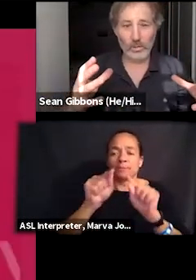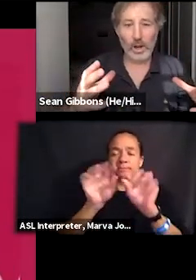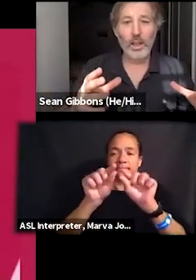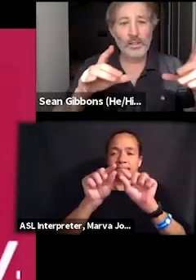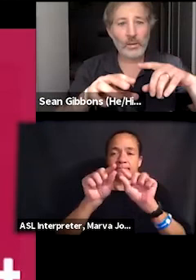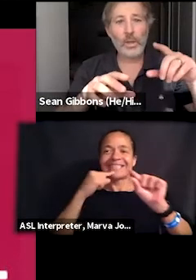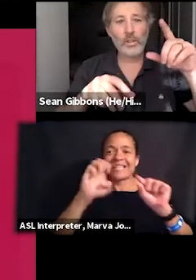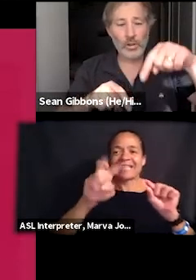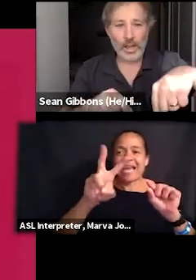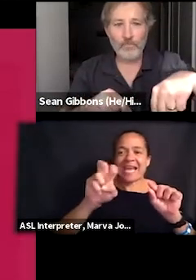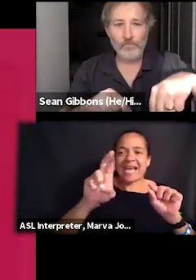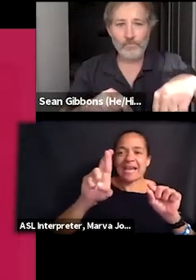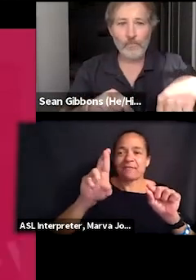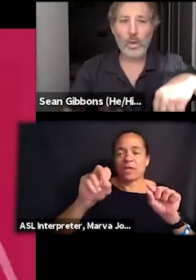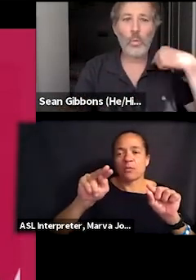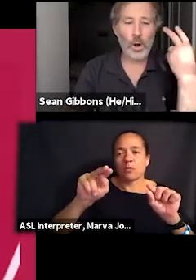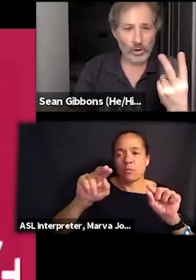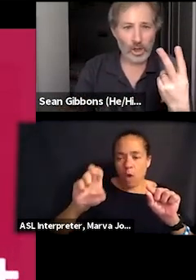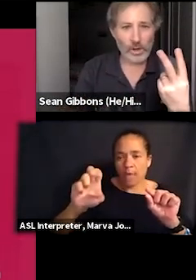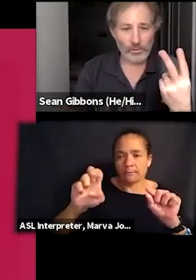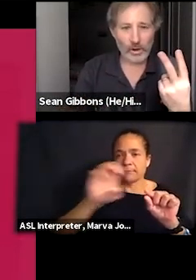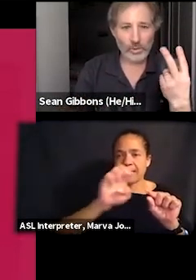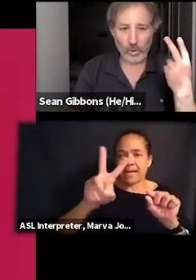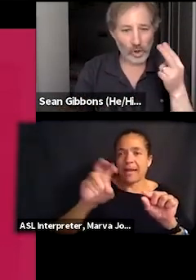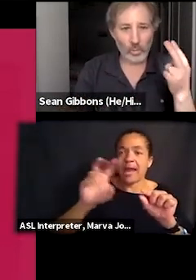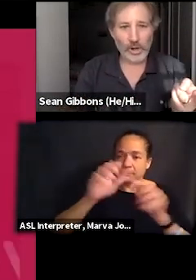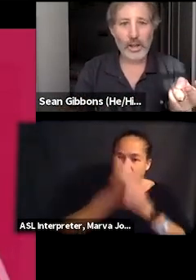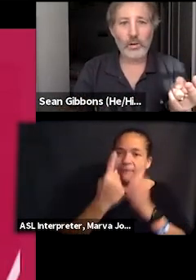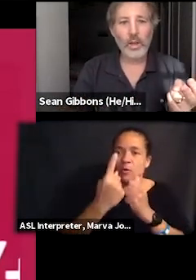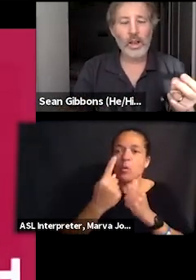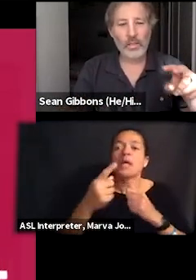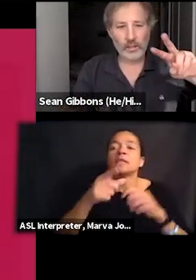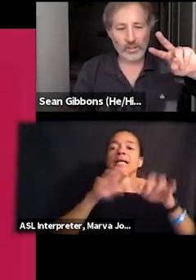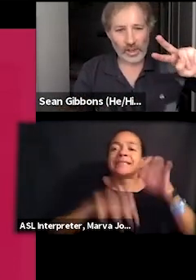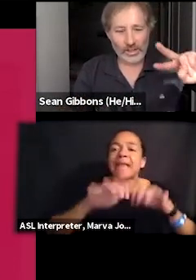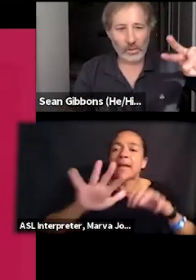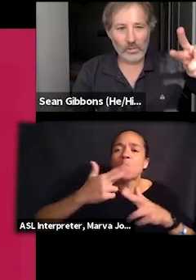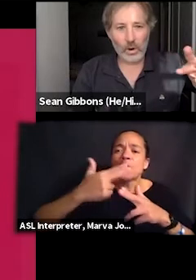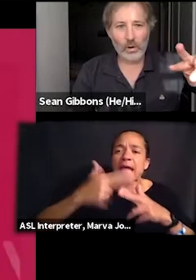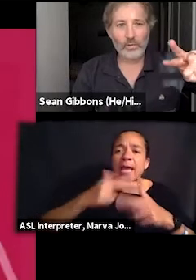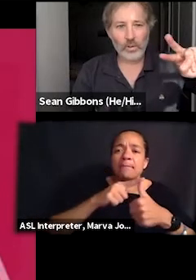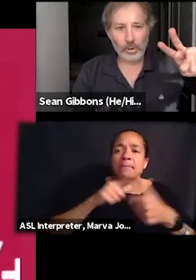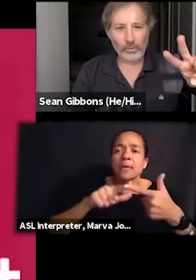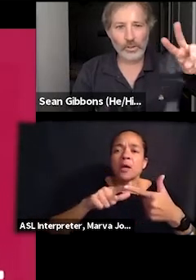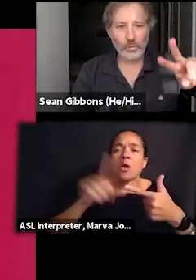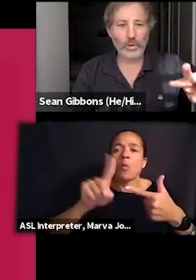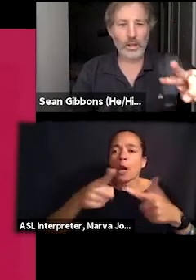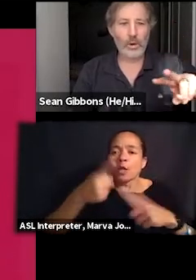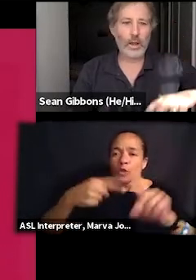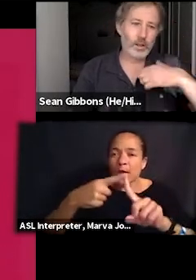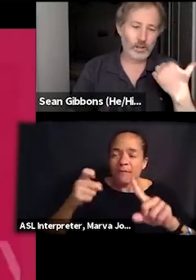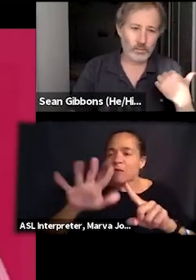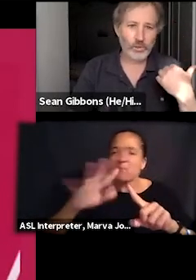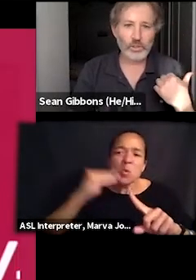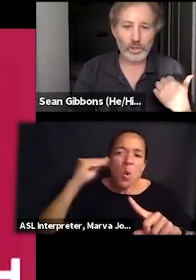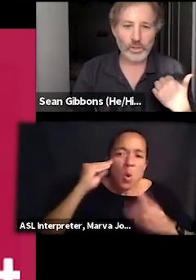everyone, right? Type in your name, where you're coming in from, so where's home right now, and then this idea that we've borrowed from Professor Brené